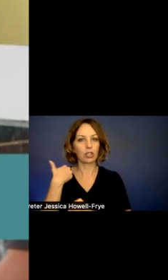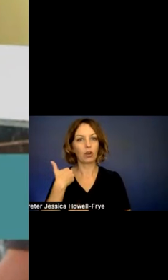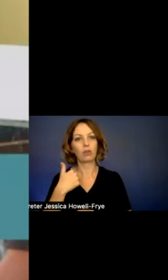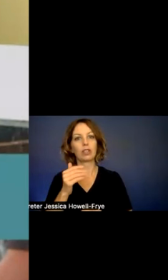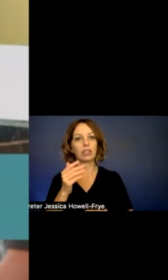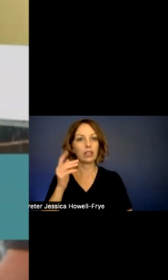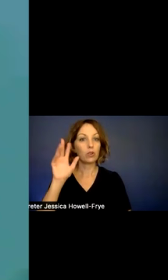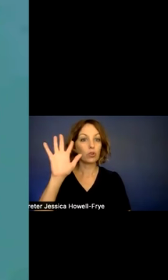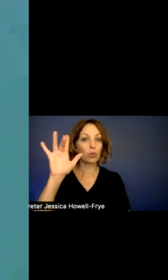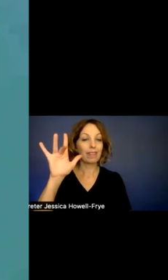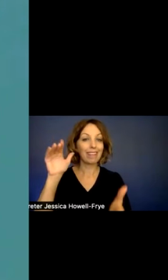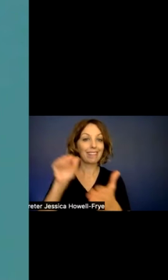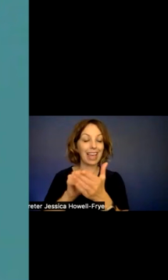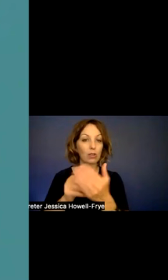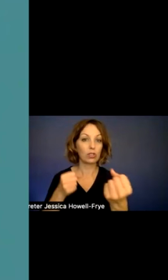Malaysia.